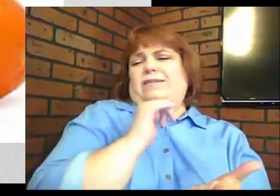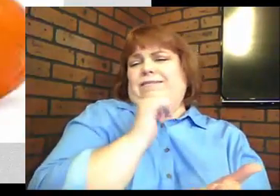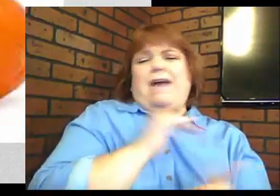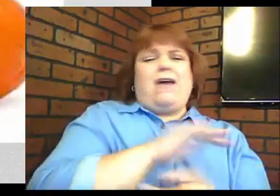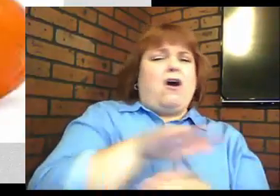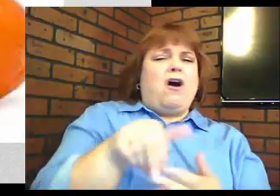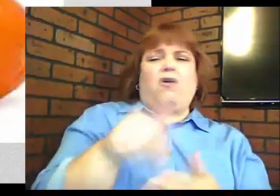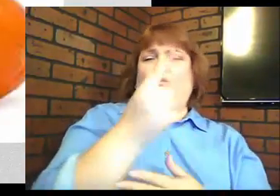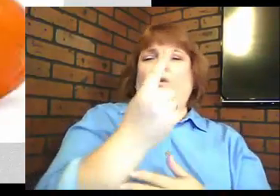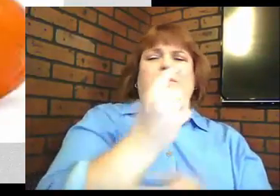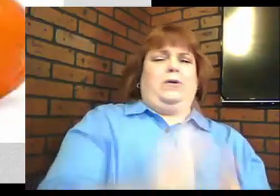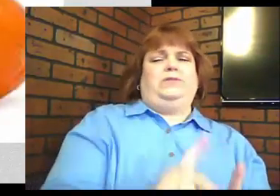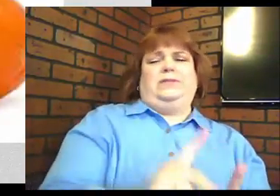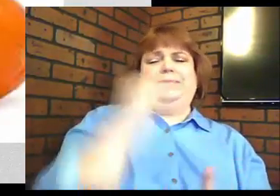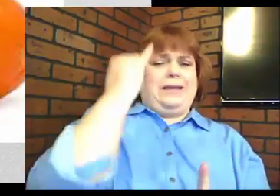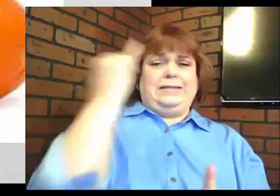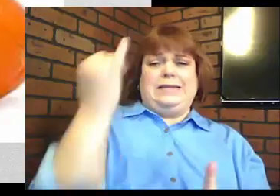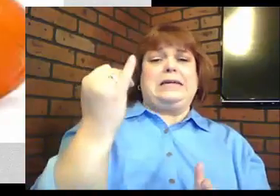Compare.